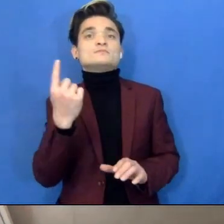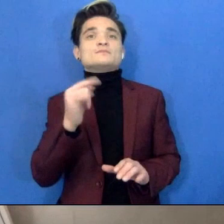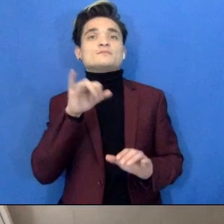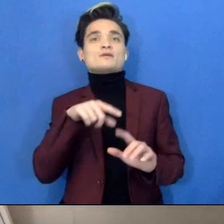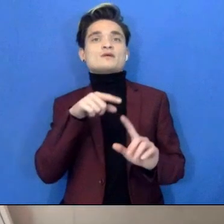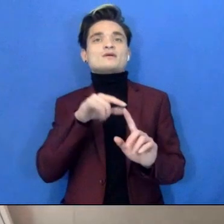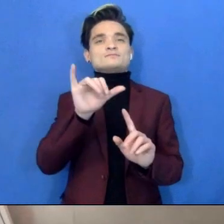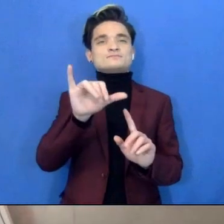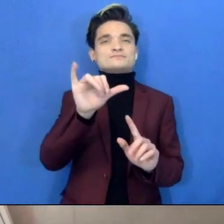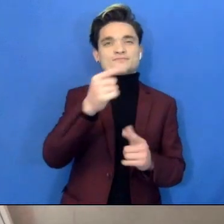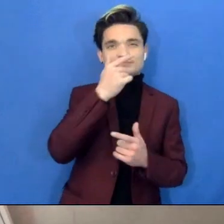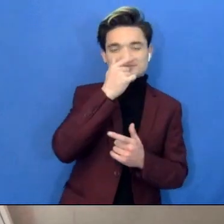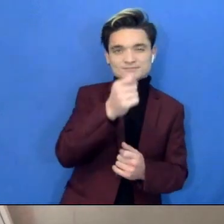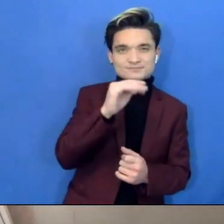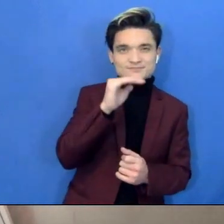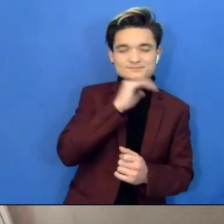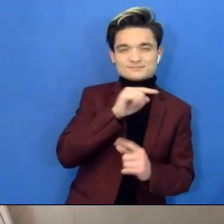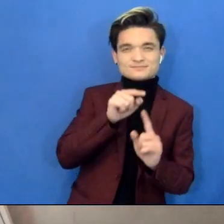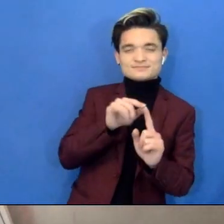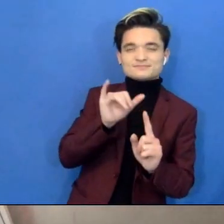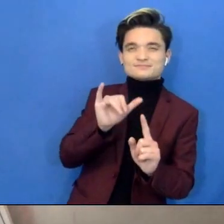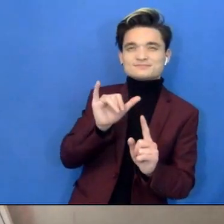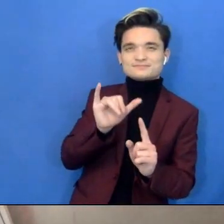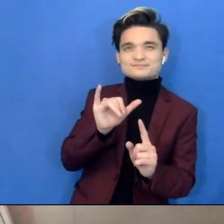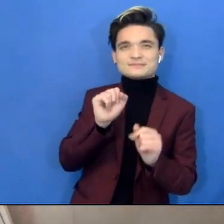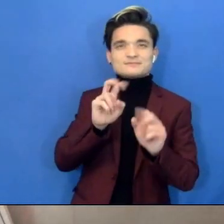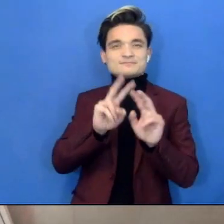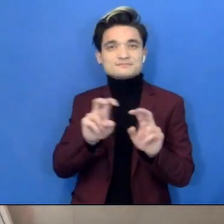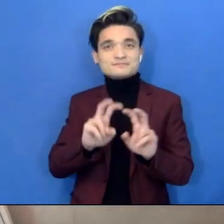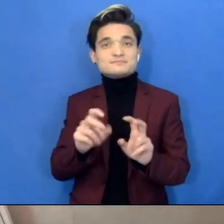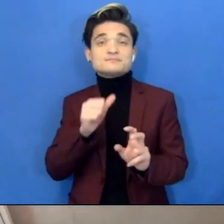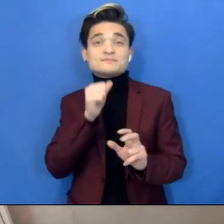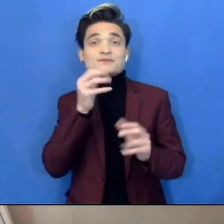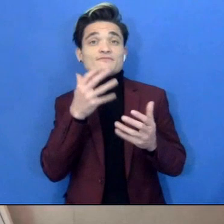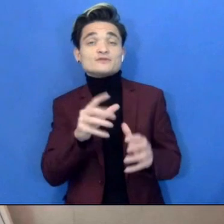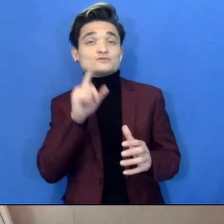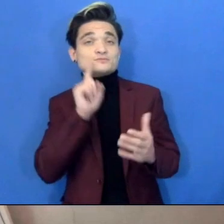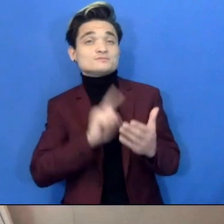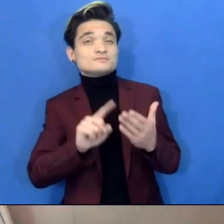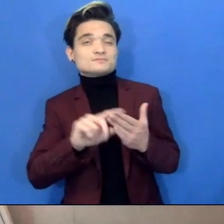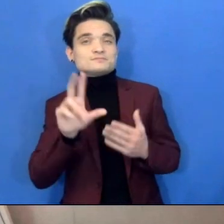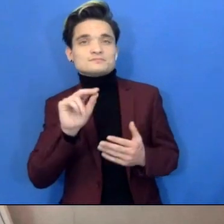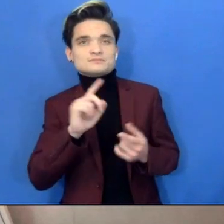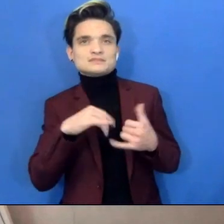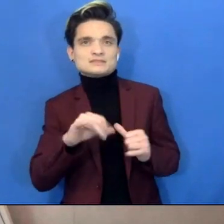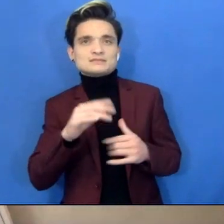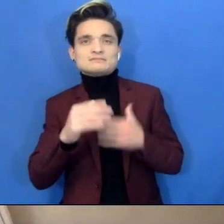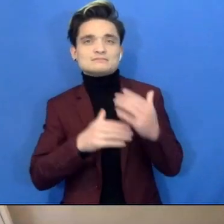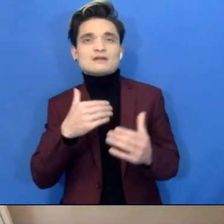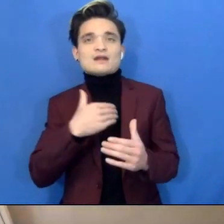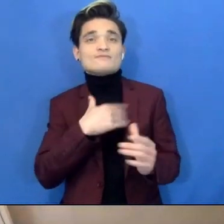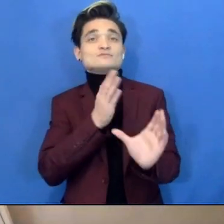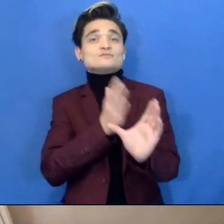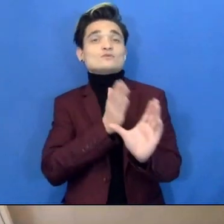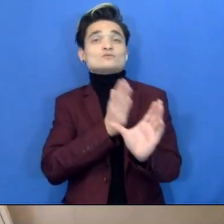haven't really investigated it fully, but there are psychological studies who found they did these experimental trials with people in real